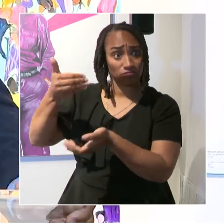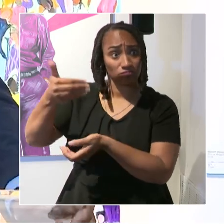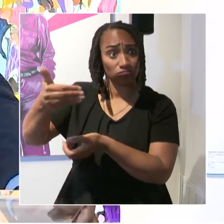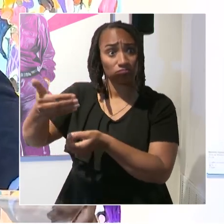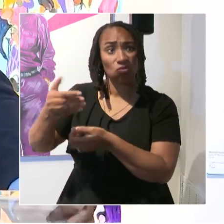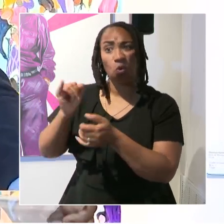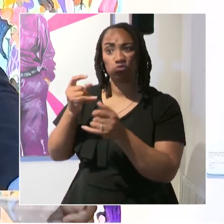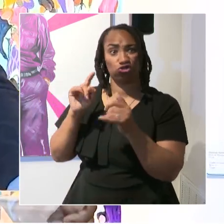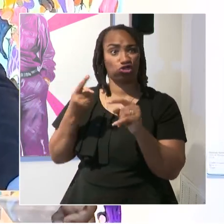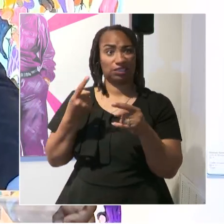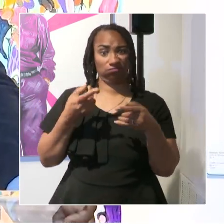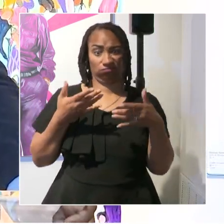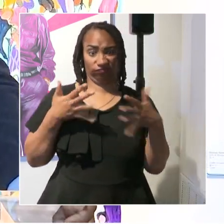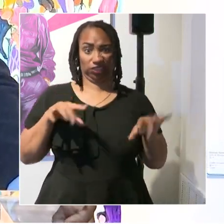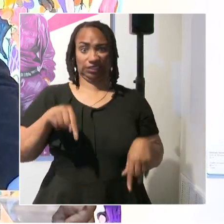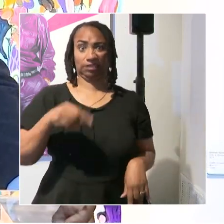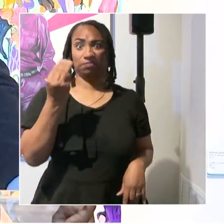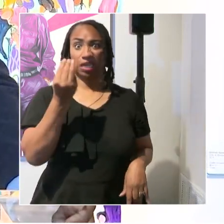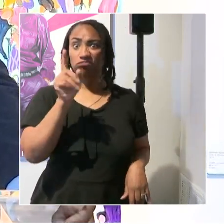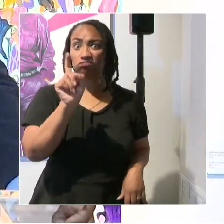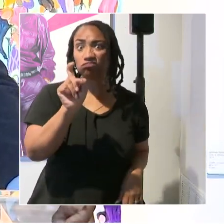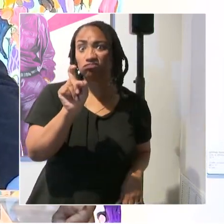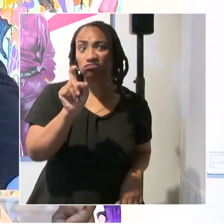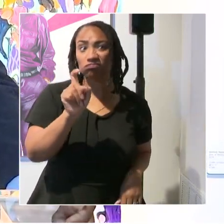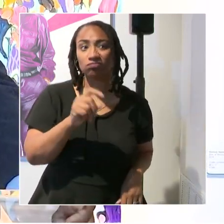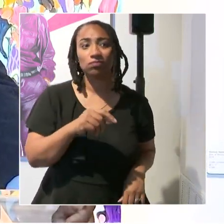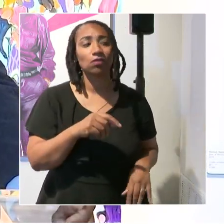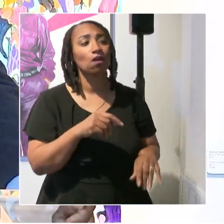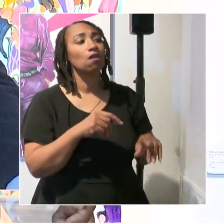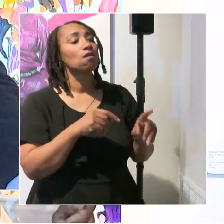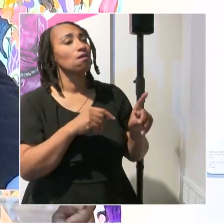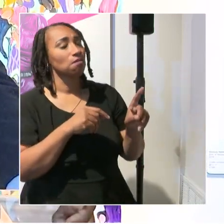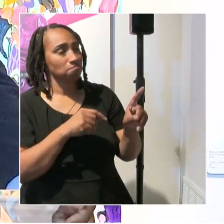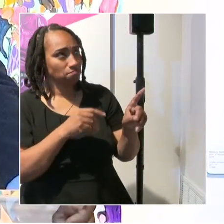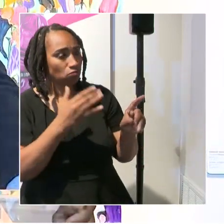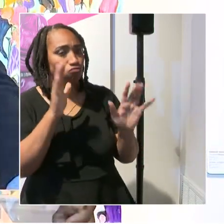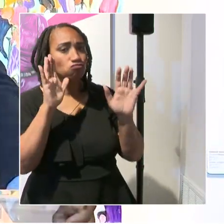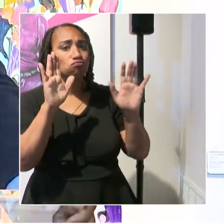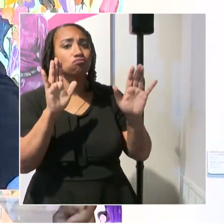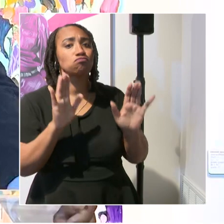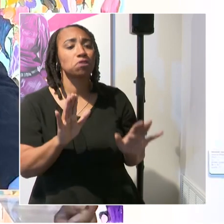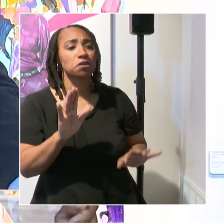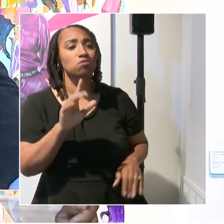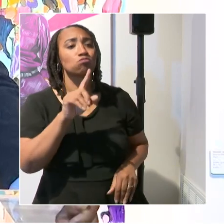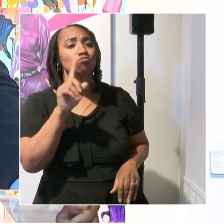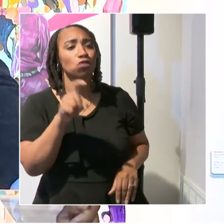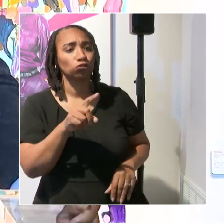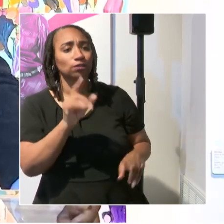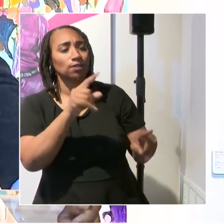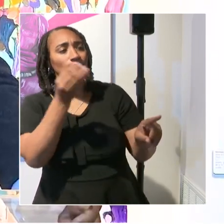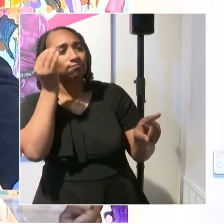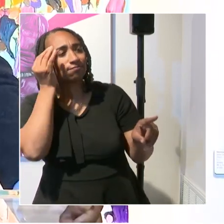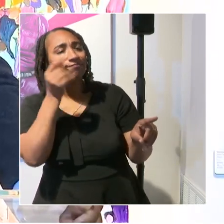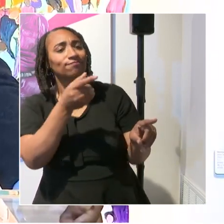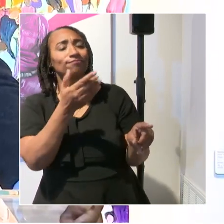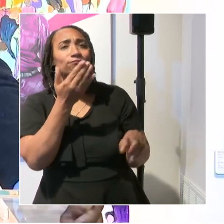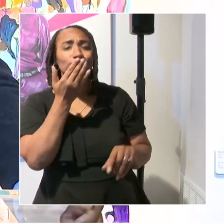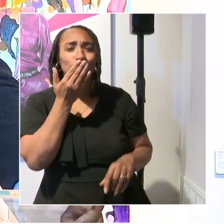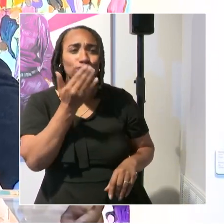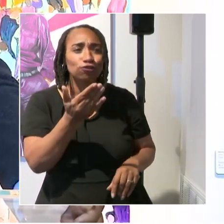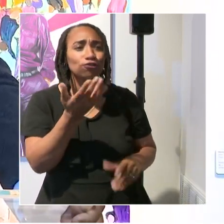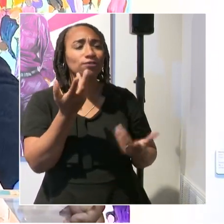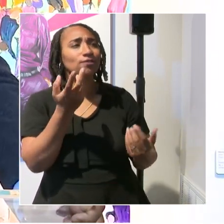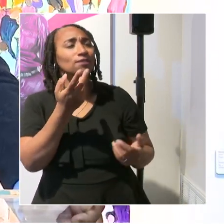great question, and as a really seasoned journalist, you're already looking around corners in terms of what the